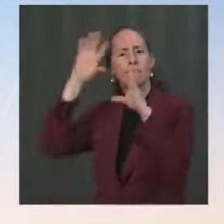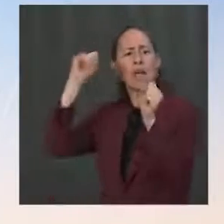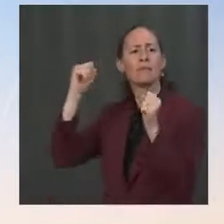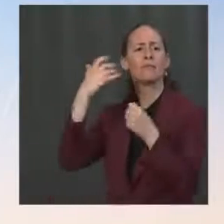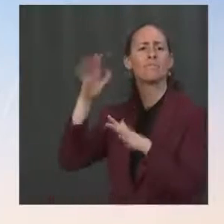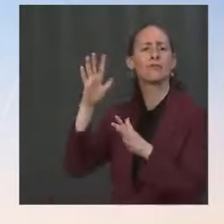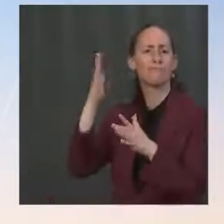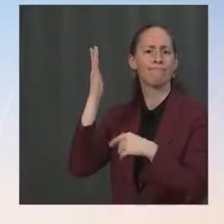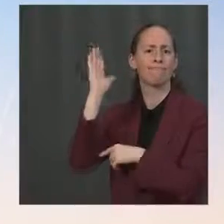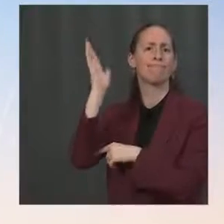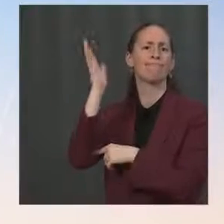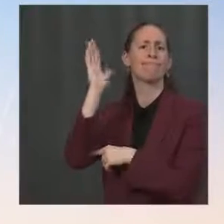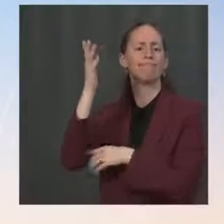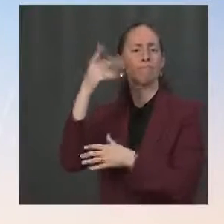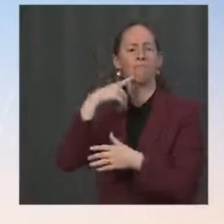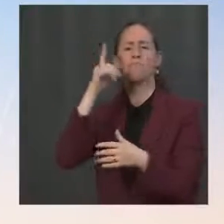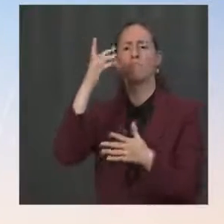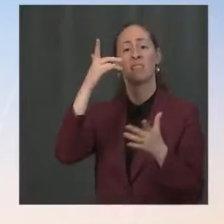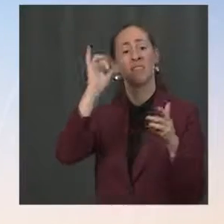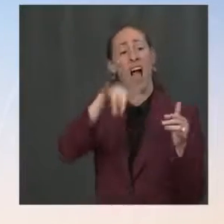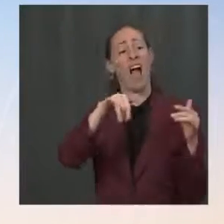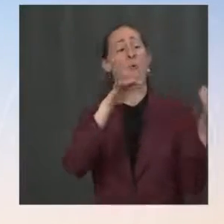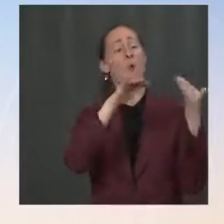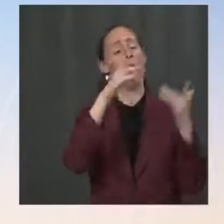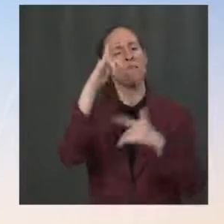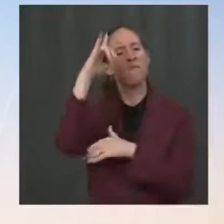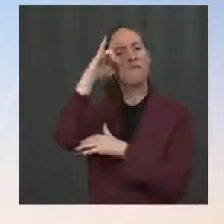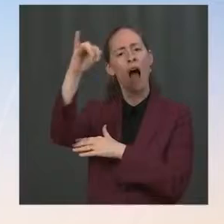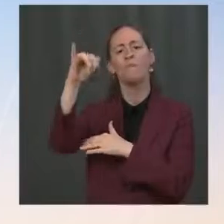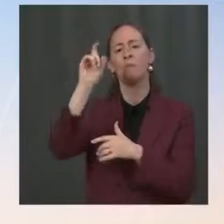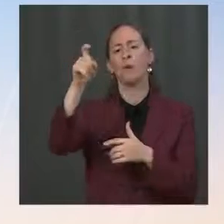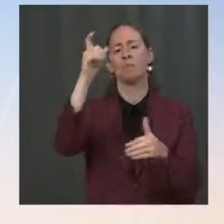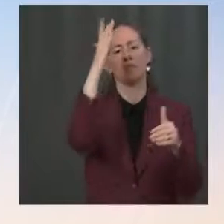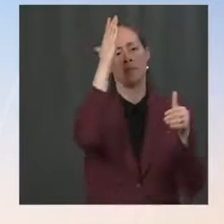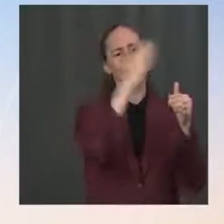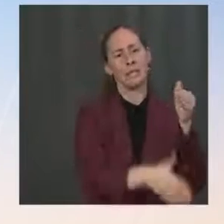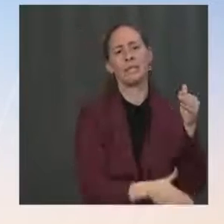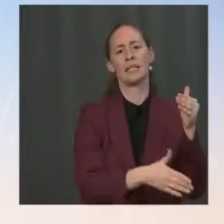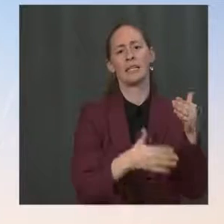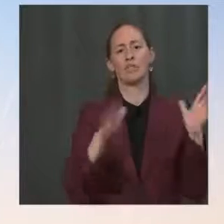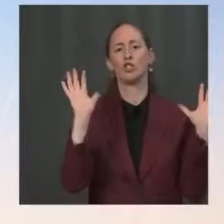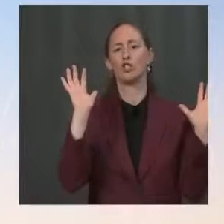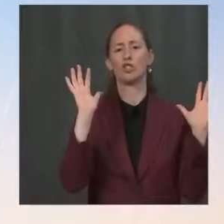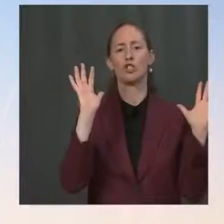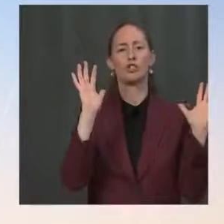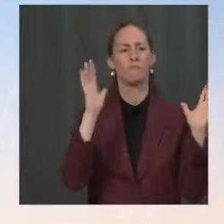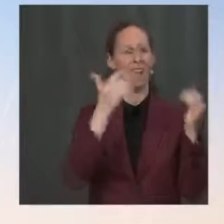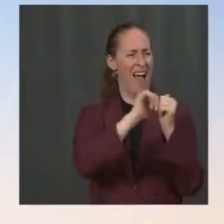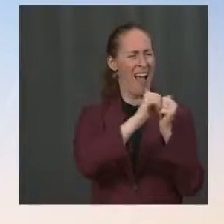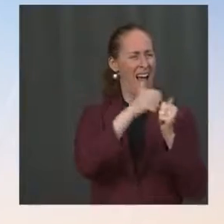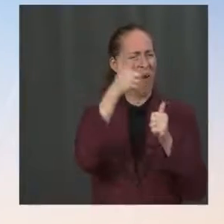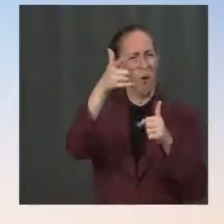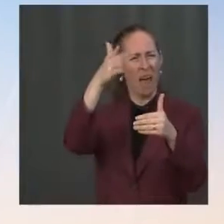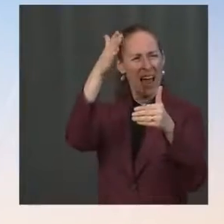end the forever wars. How do you end the forever wars in Afghanistan if you are still, or if the